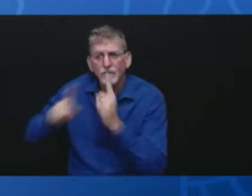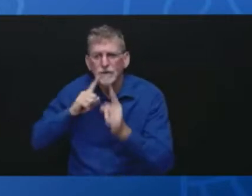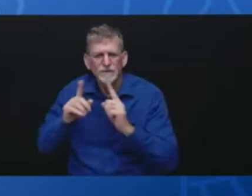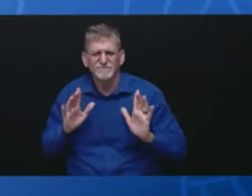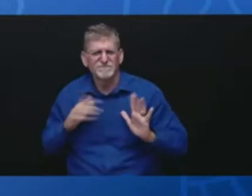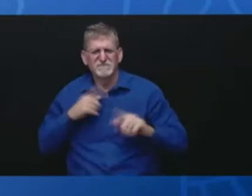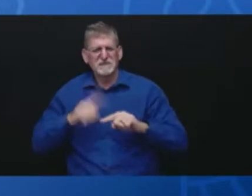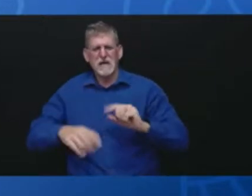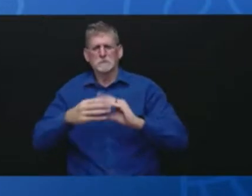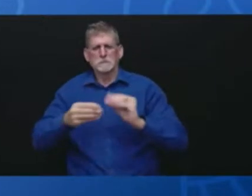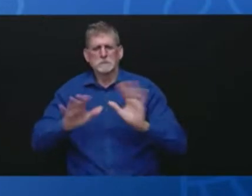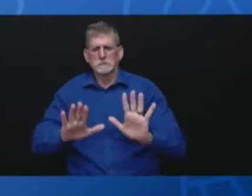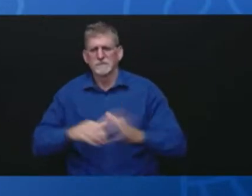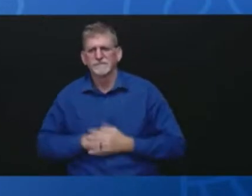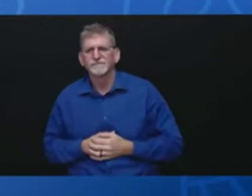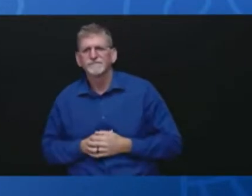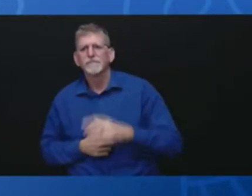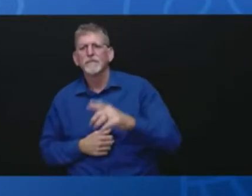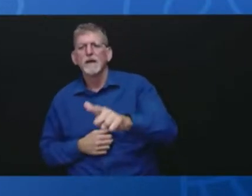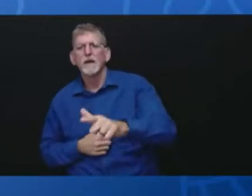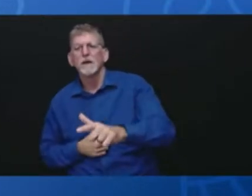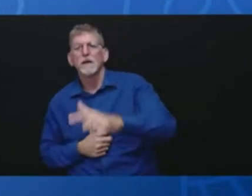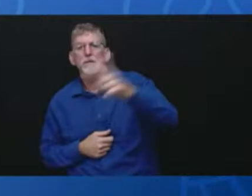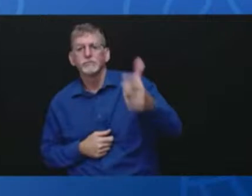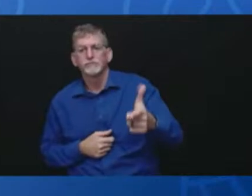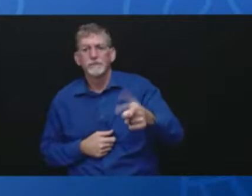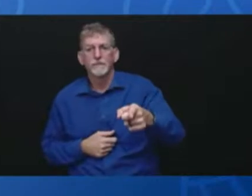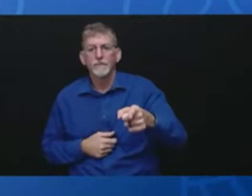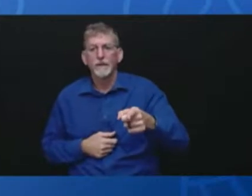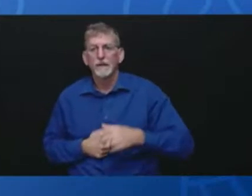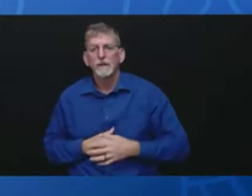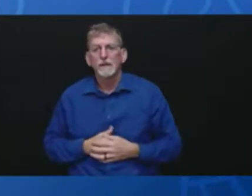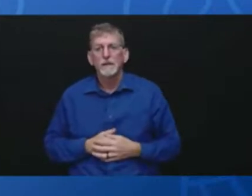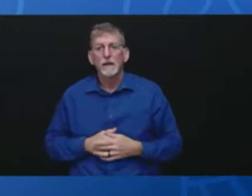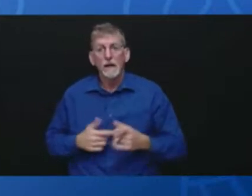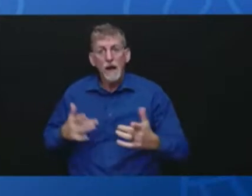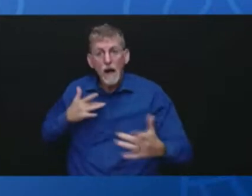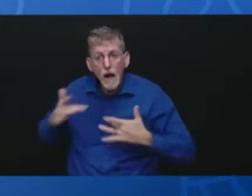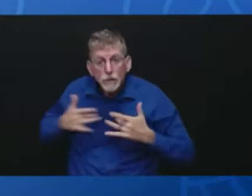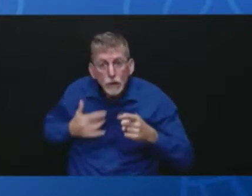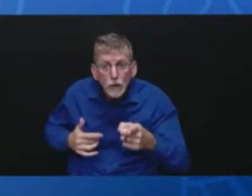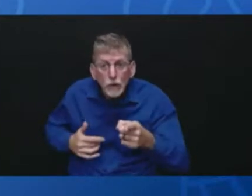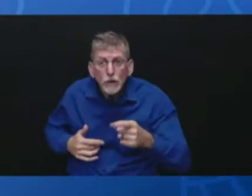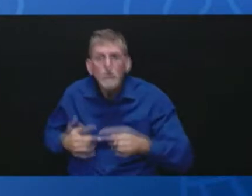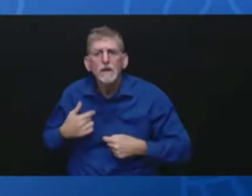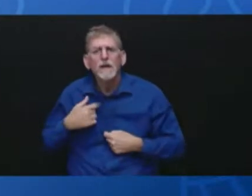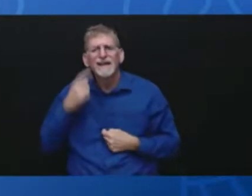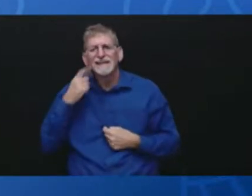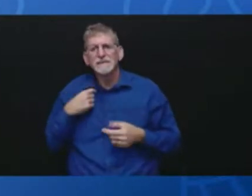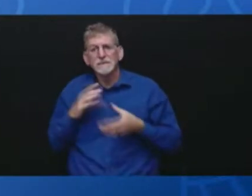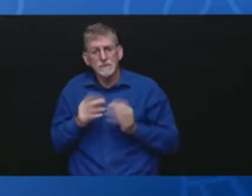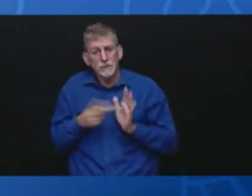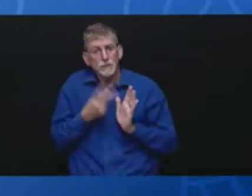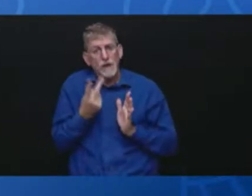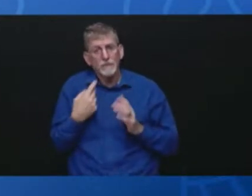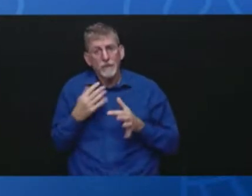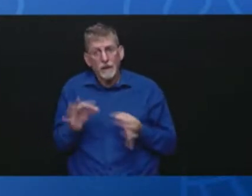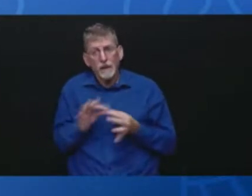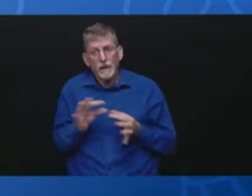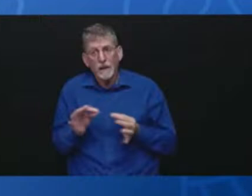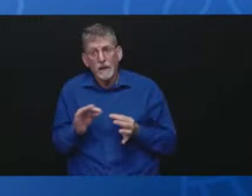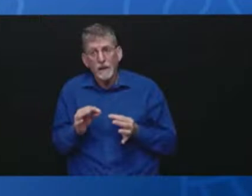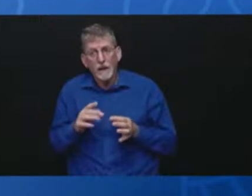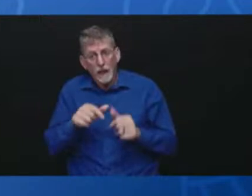you concerned yes, about the breach of security? I've said it twice, and I appreciate your persistence. That's why you're who you are. But I won't be